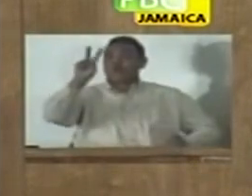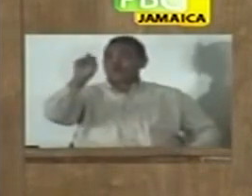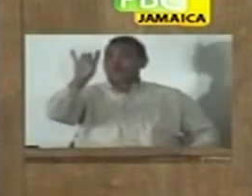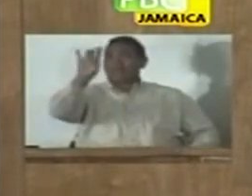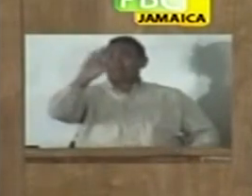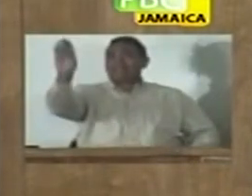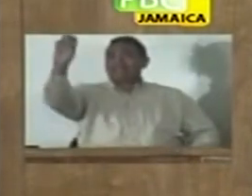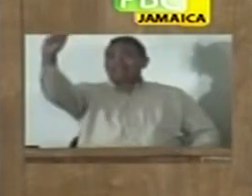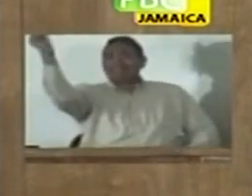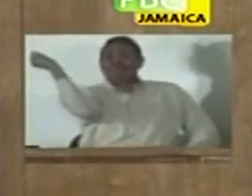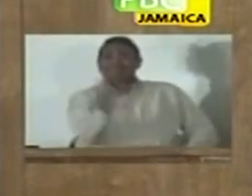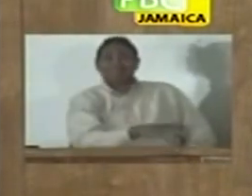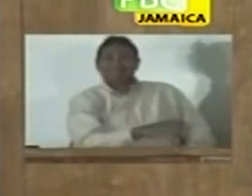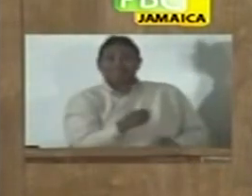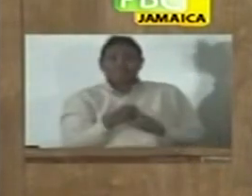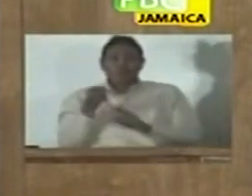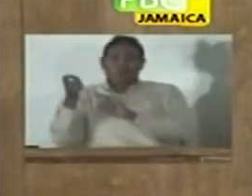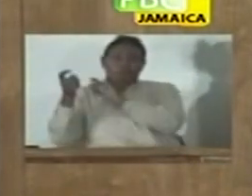Mr. President,